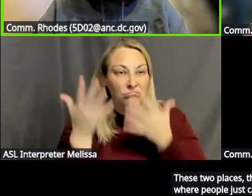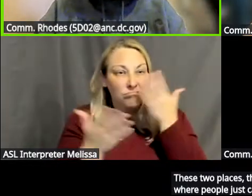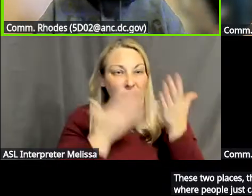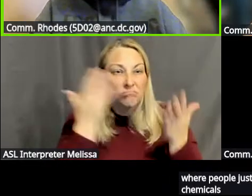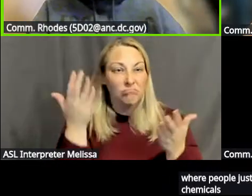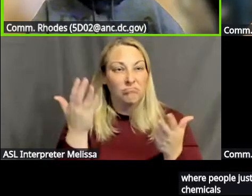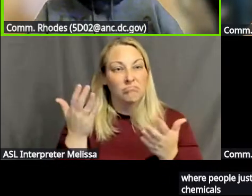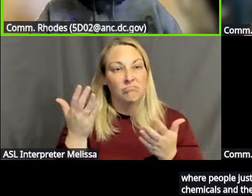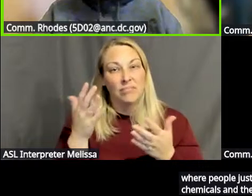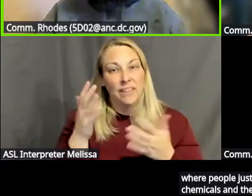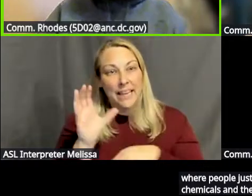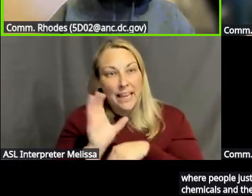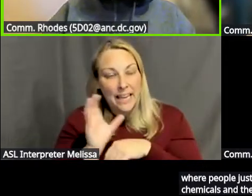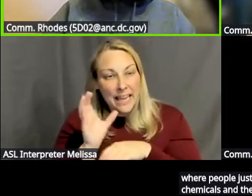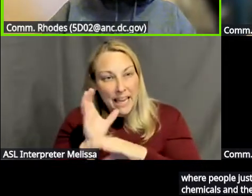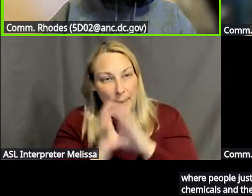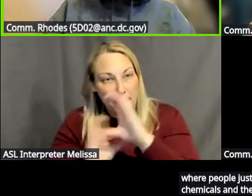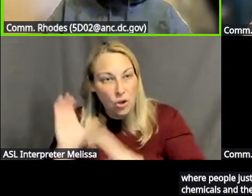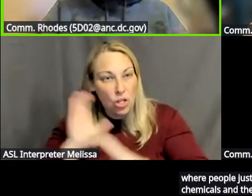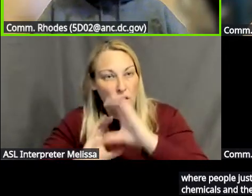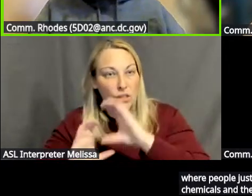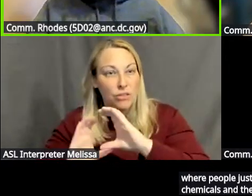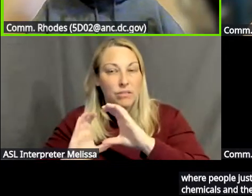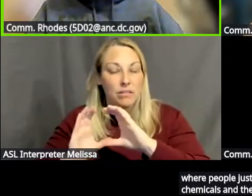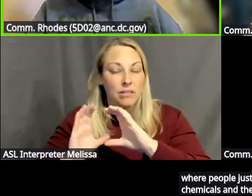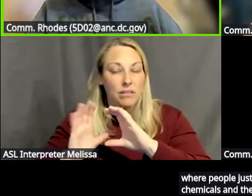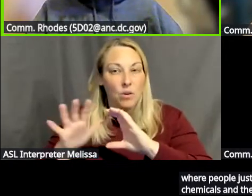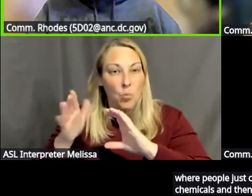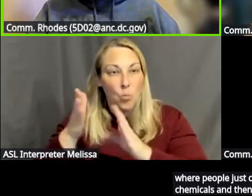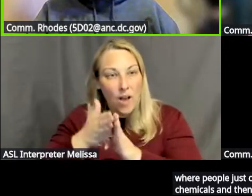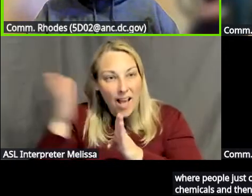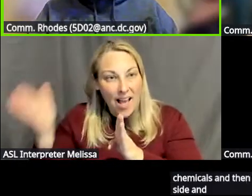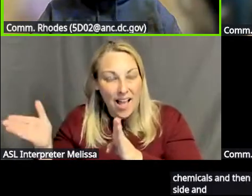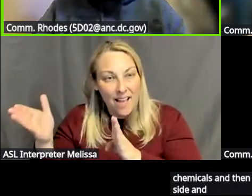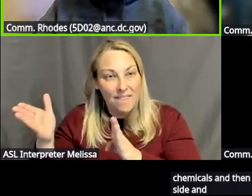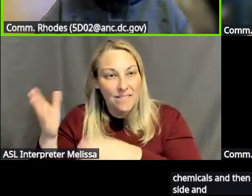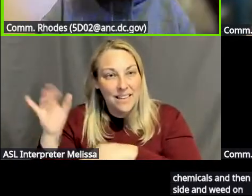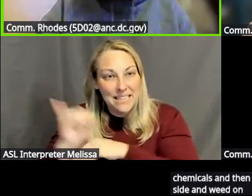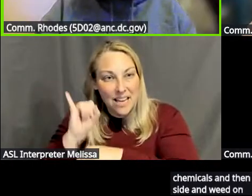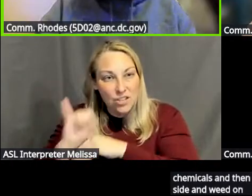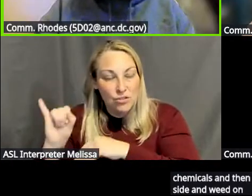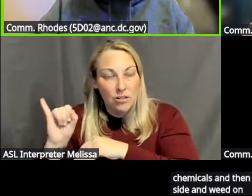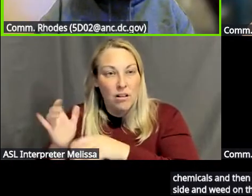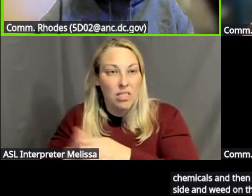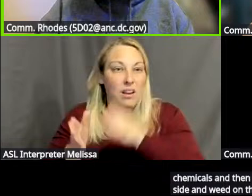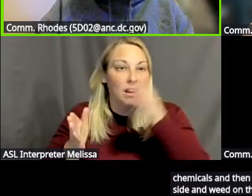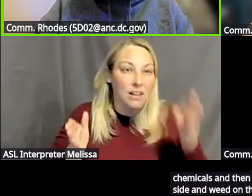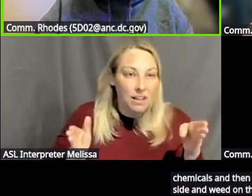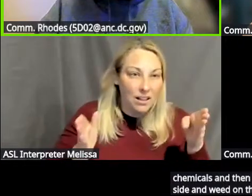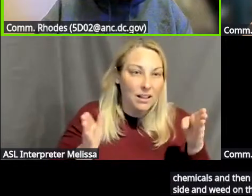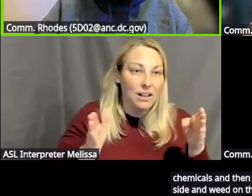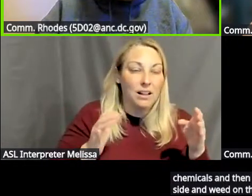then we're gonna smell chemicals on one side and weed on the other. And